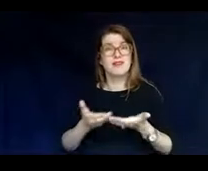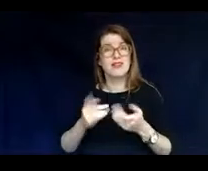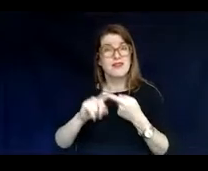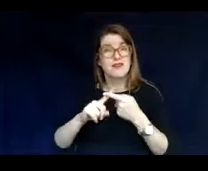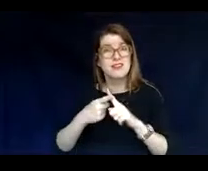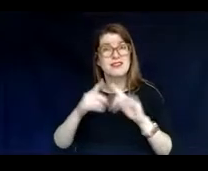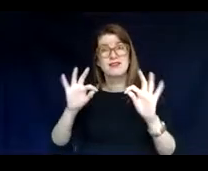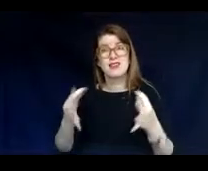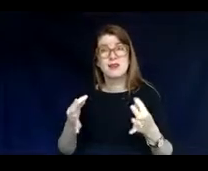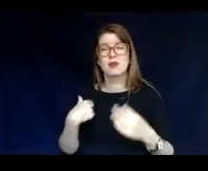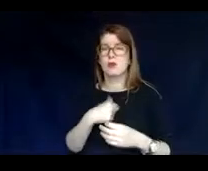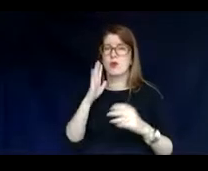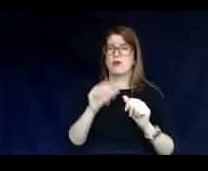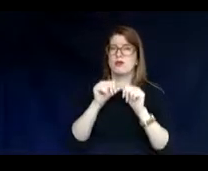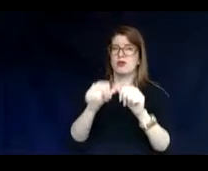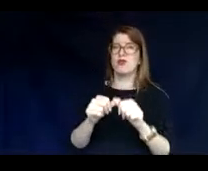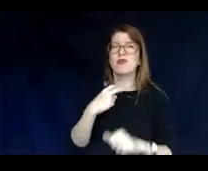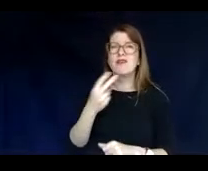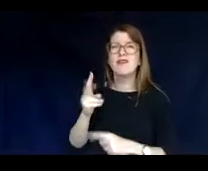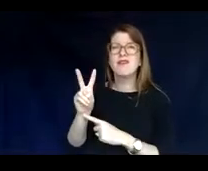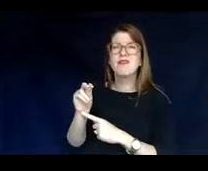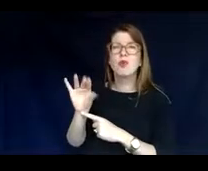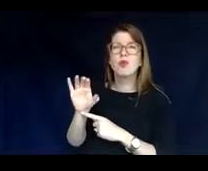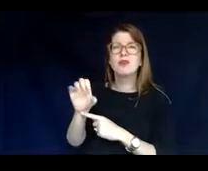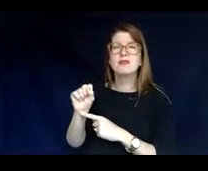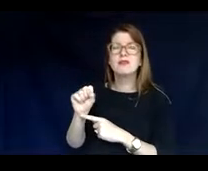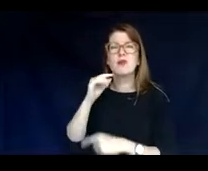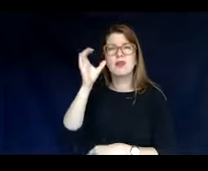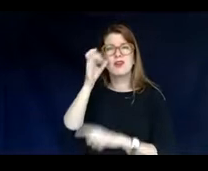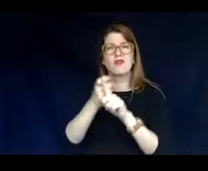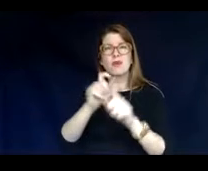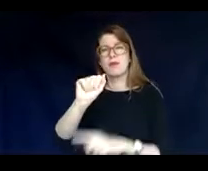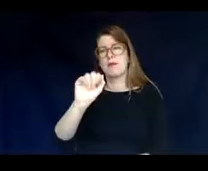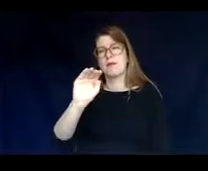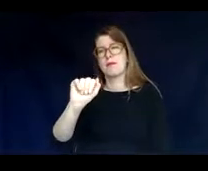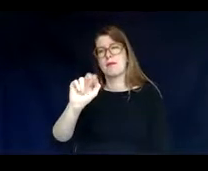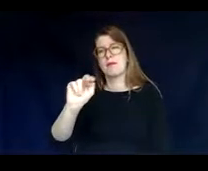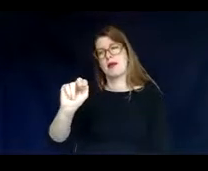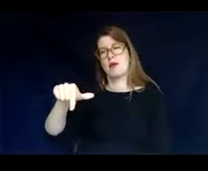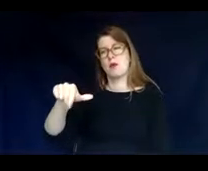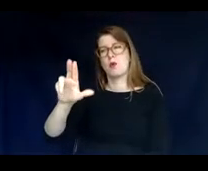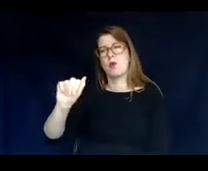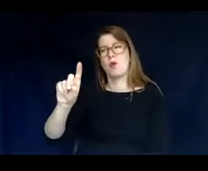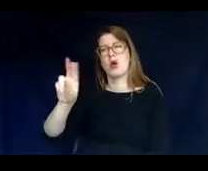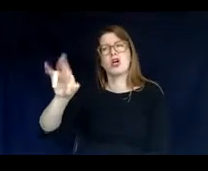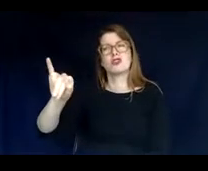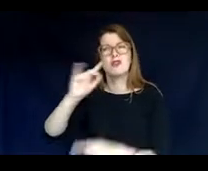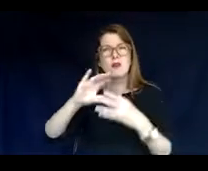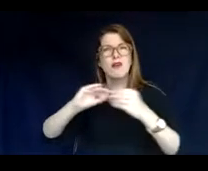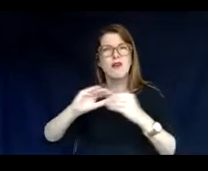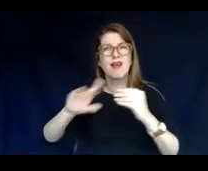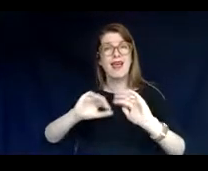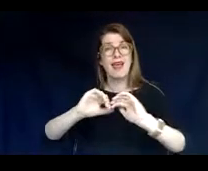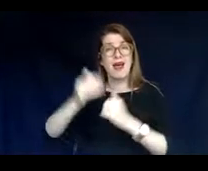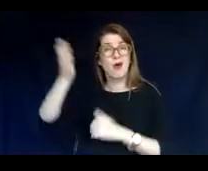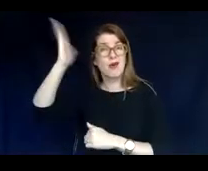week we're going to be continuing in our Voices series by hearing from Aman Quadri as he shares a story about how God found a